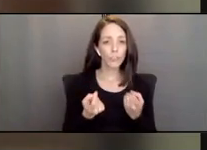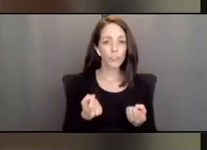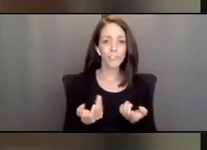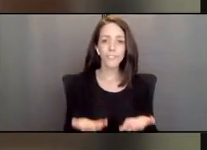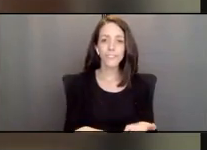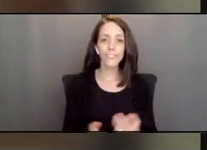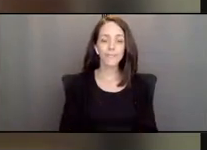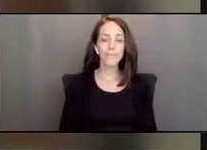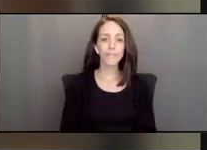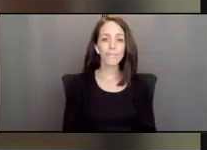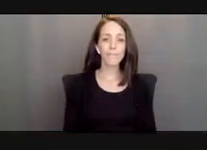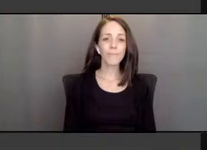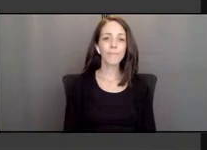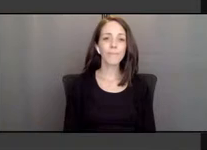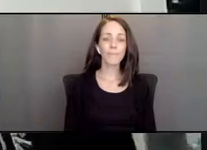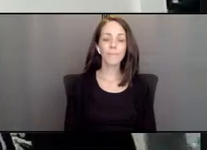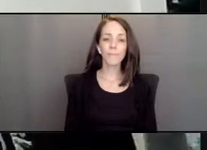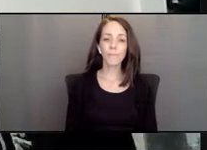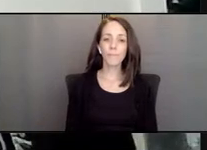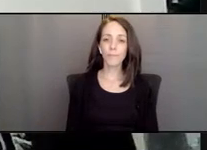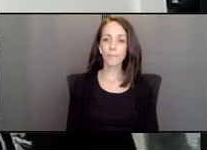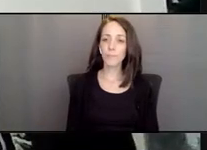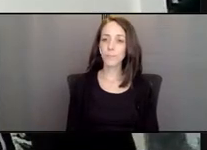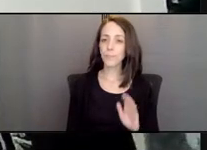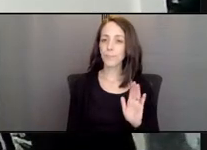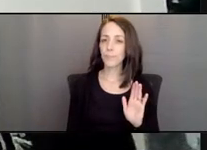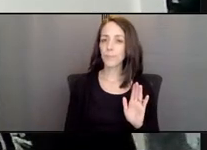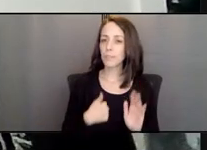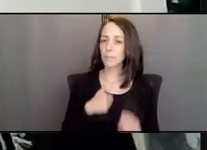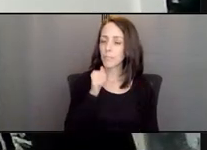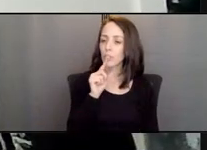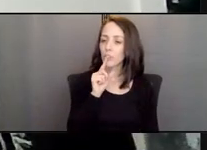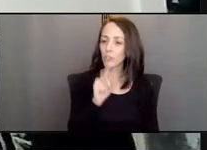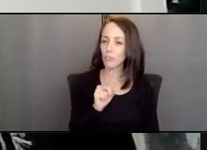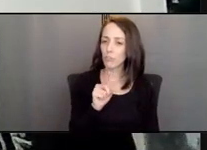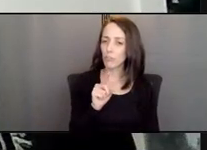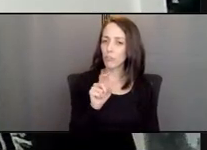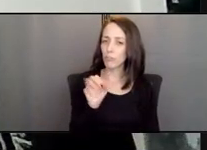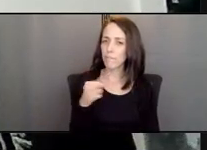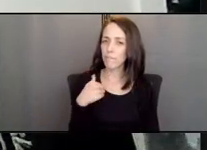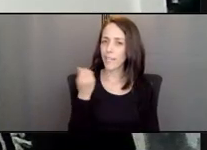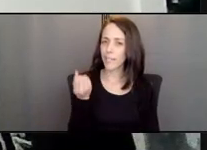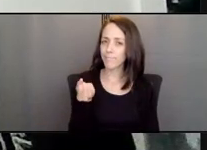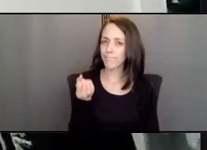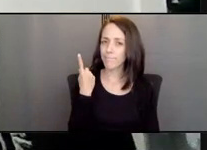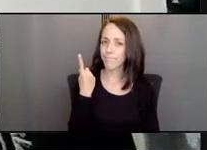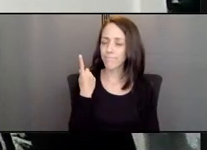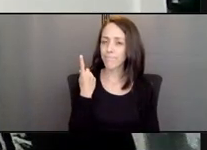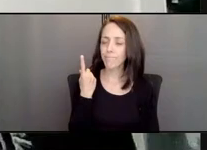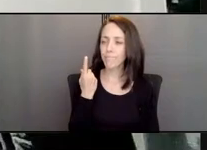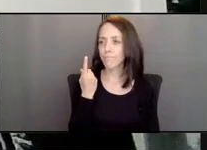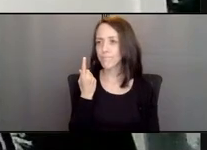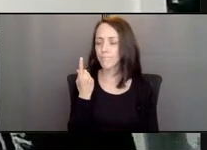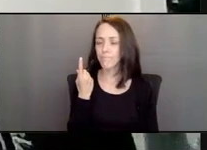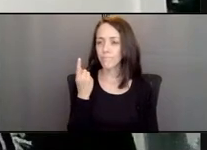So I don't know that I caught in the dialogue how, I mean, there was a huge undertaking